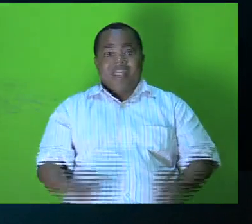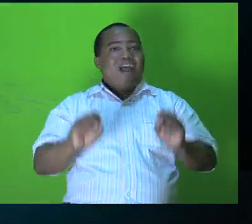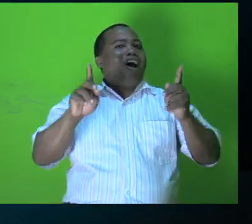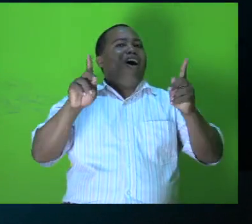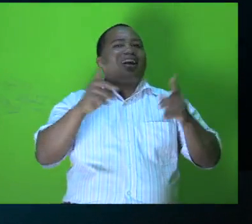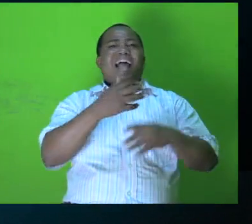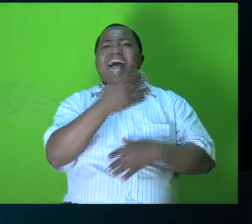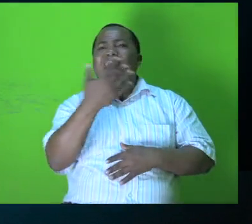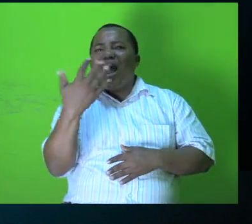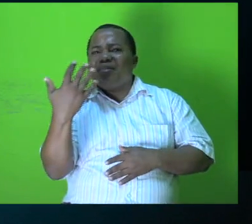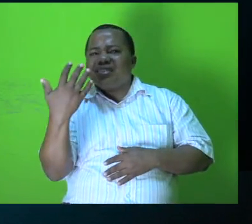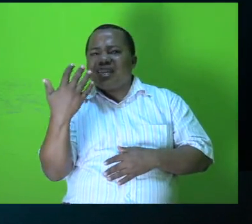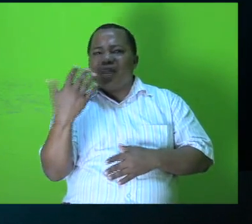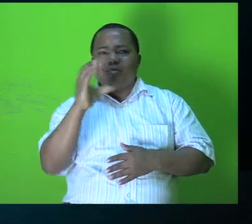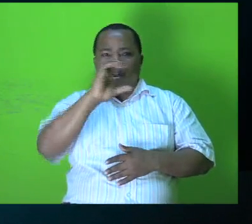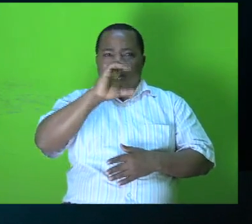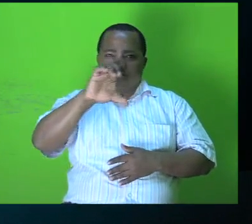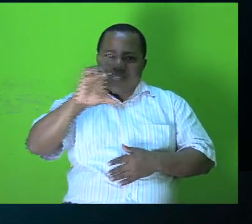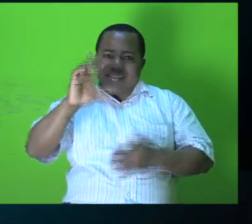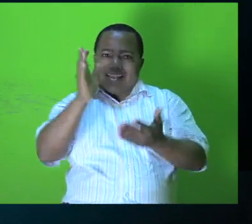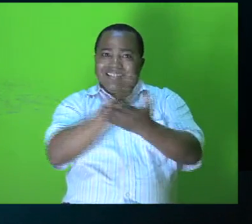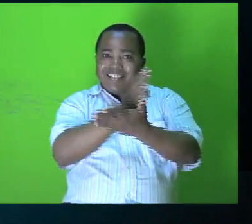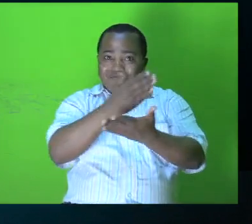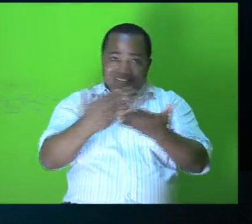types of cell divisions are there?